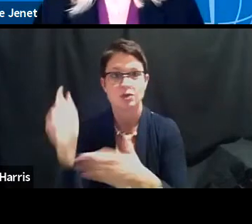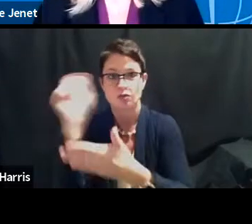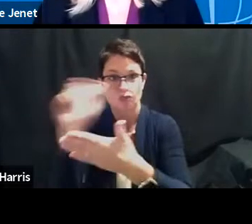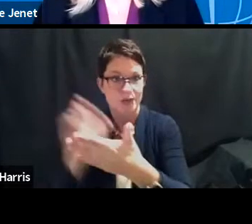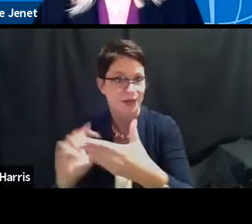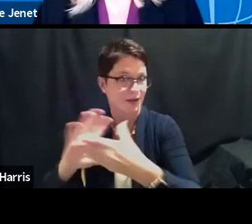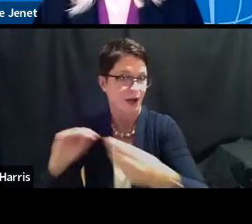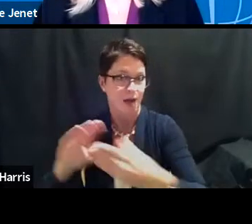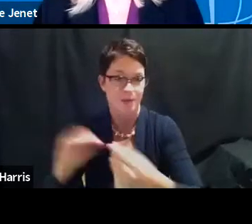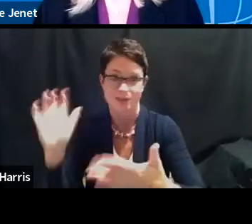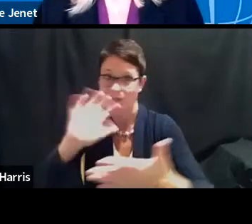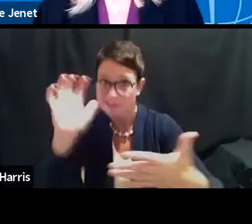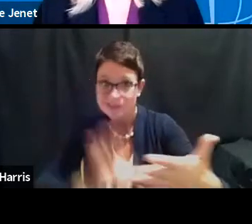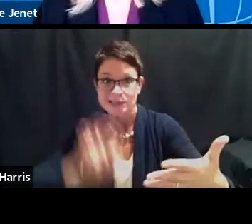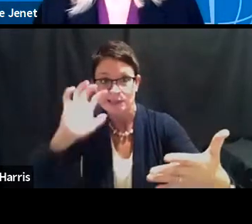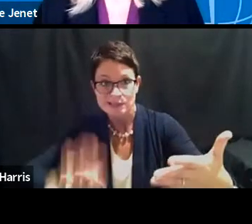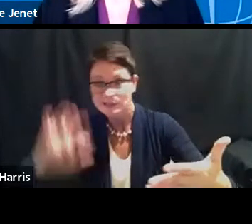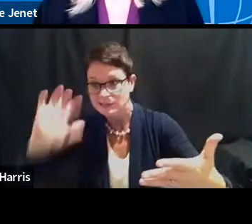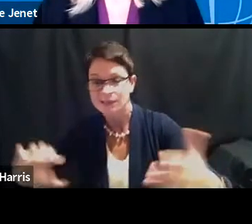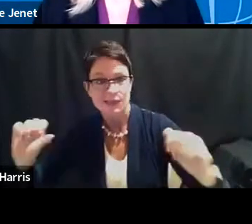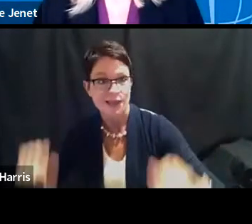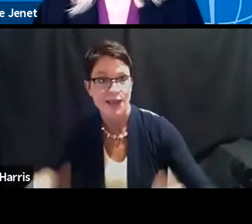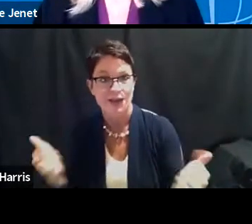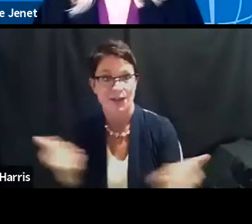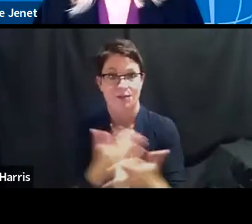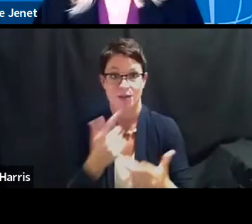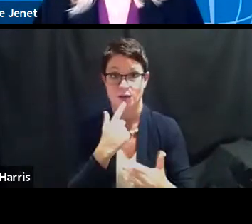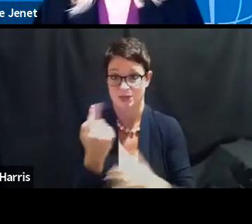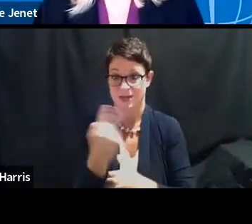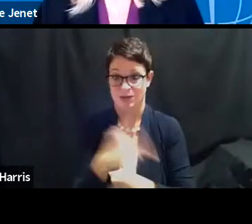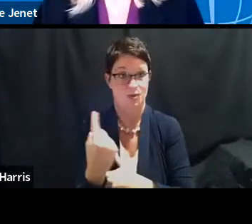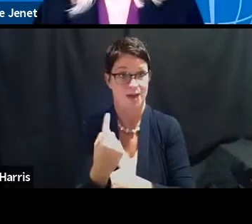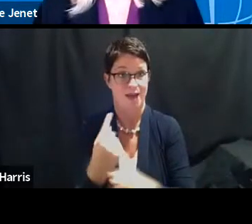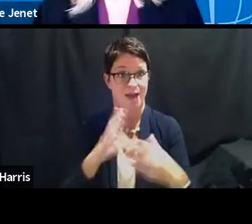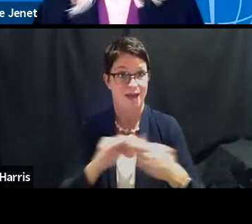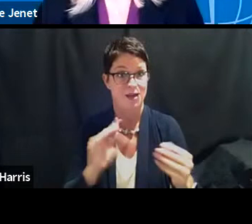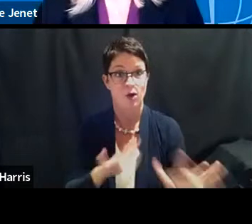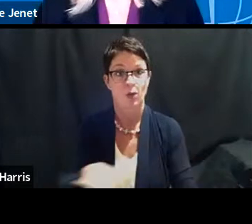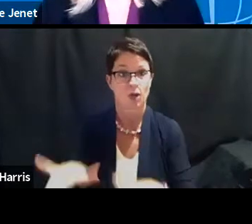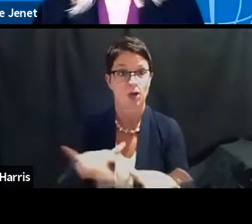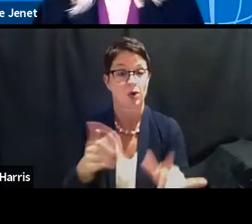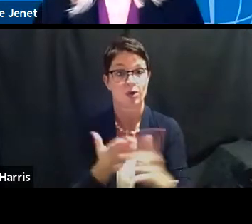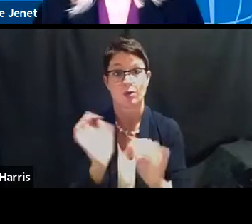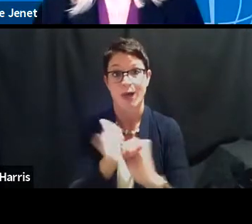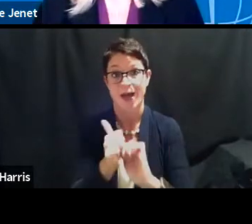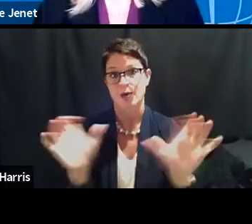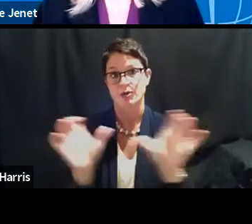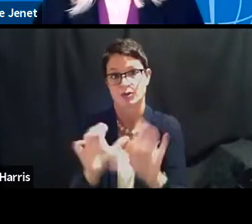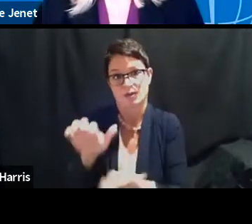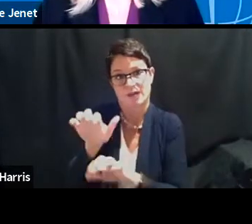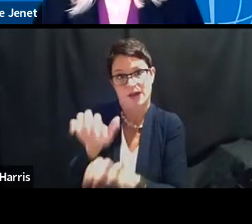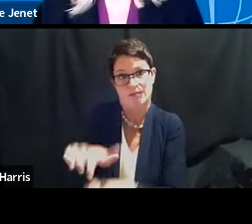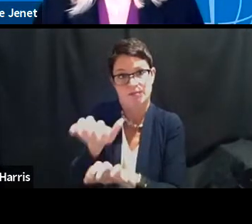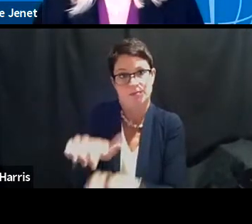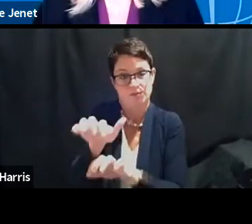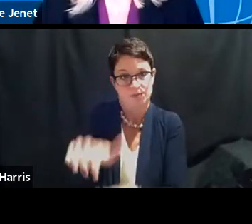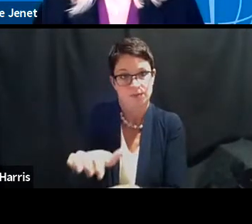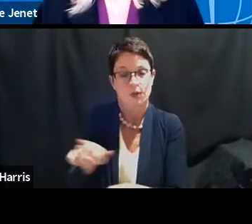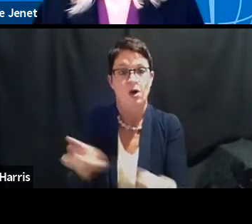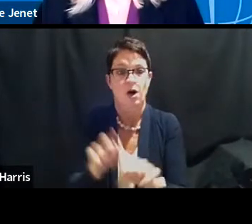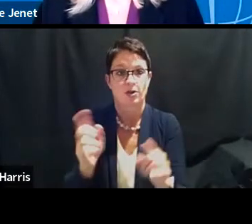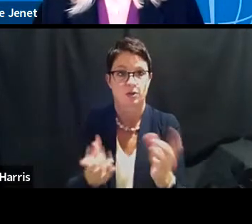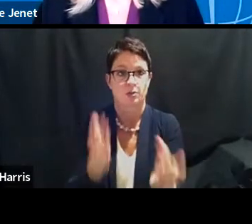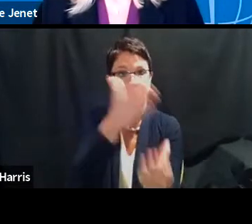comments. All comments made here today will be recorded by a certified stenographer and will be